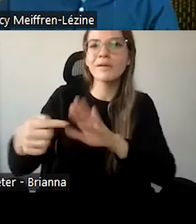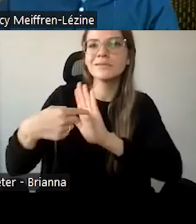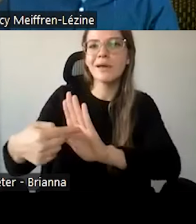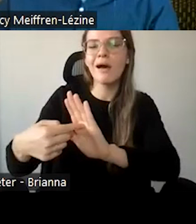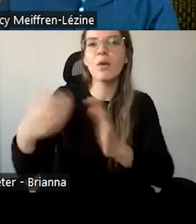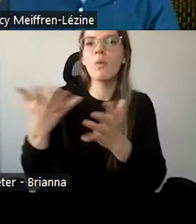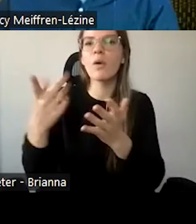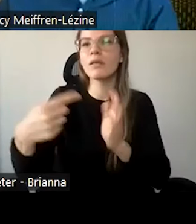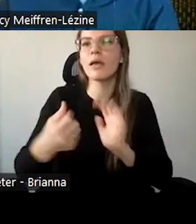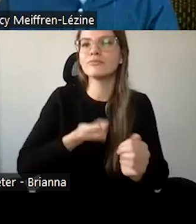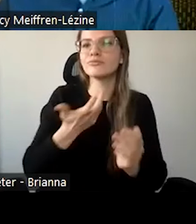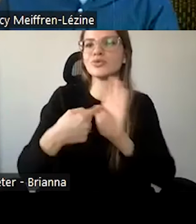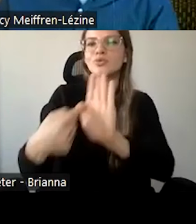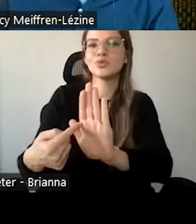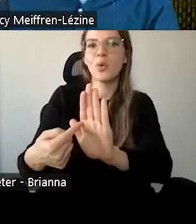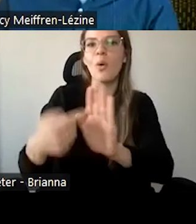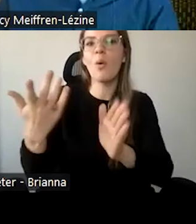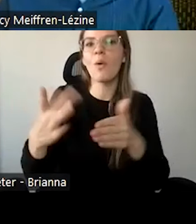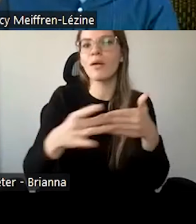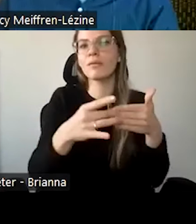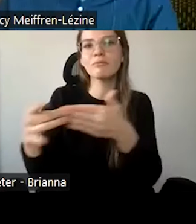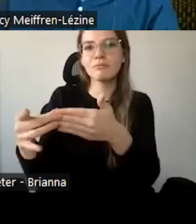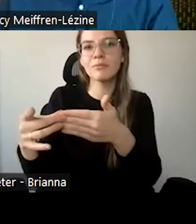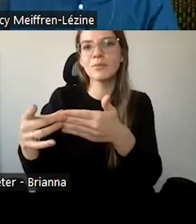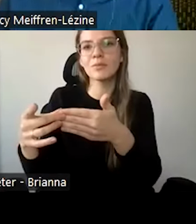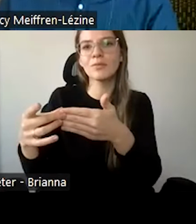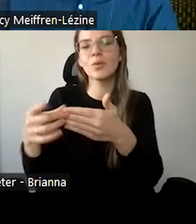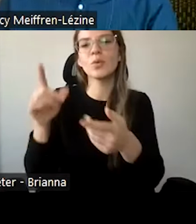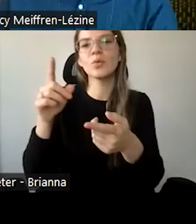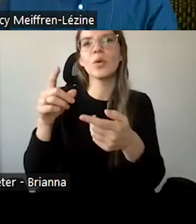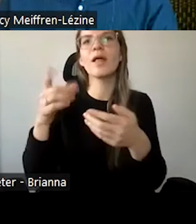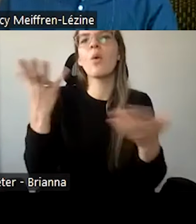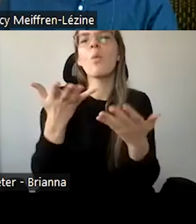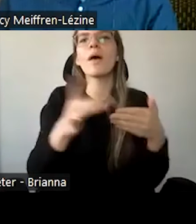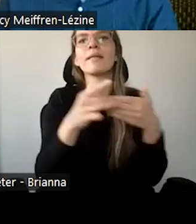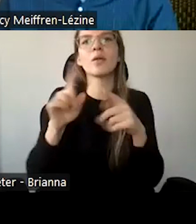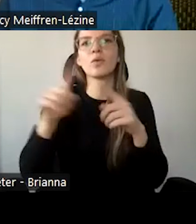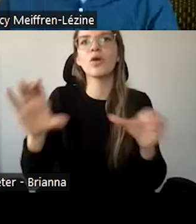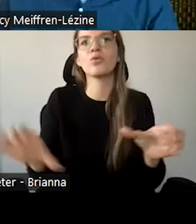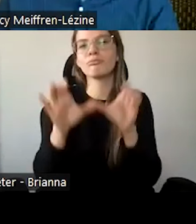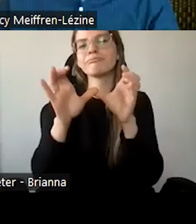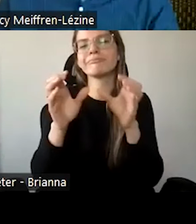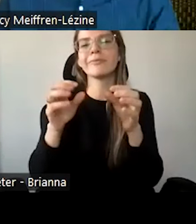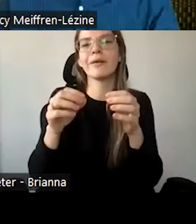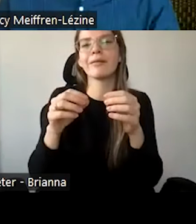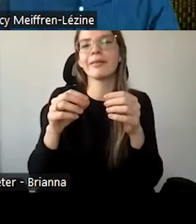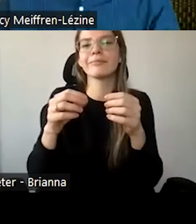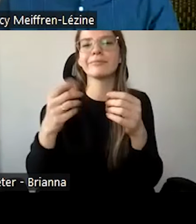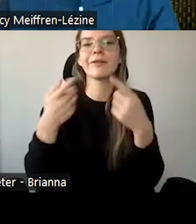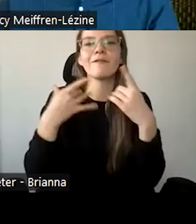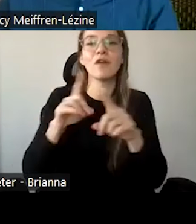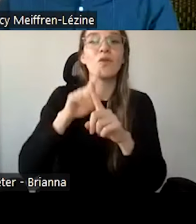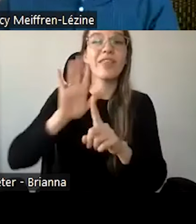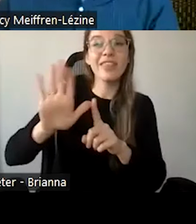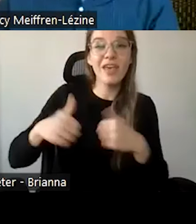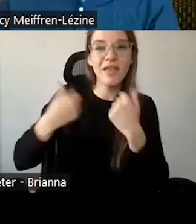what has led them, what were the critical events within their own life perspective. Their risk